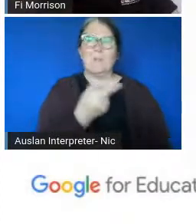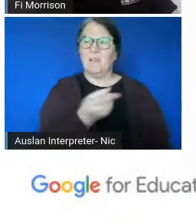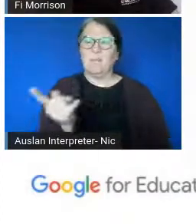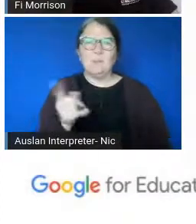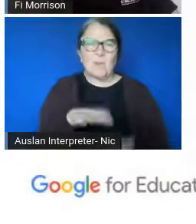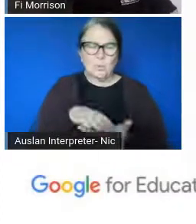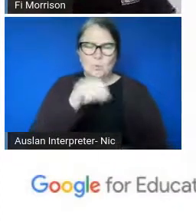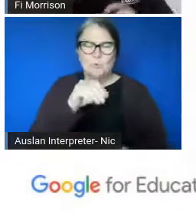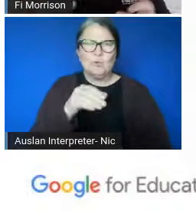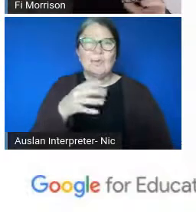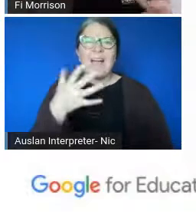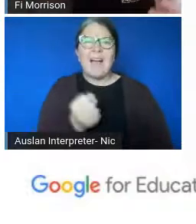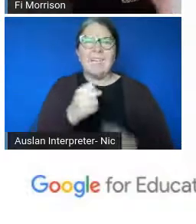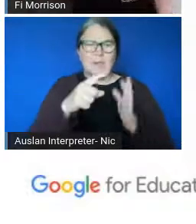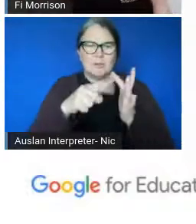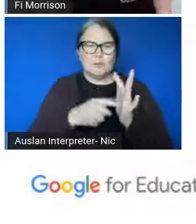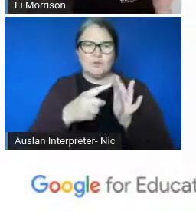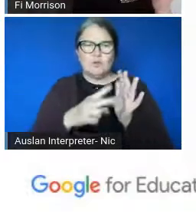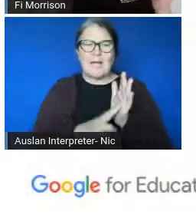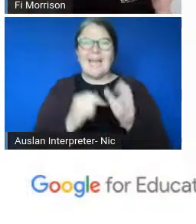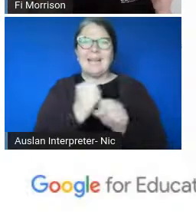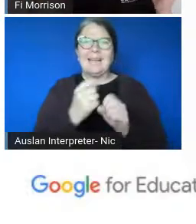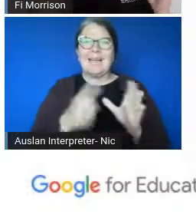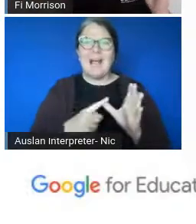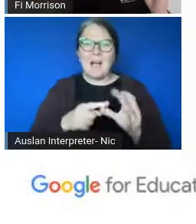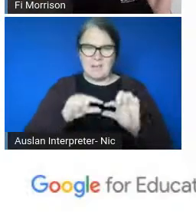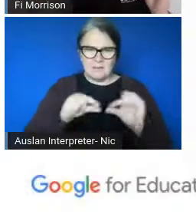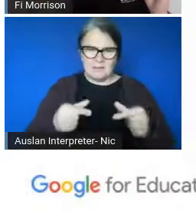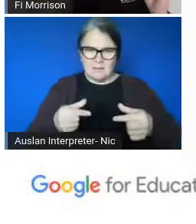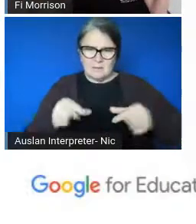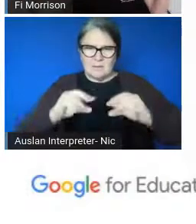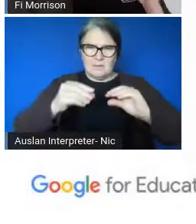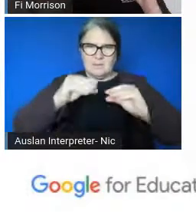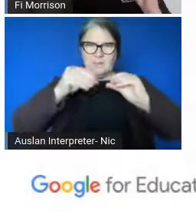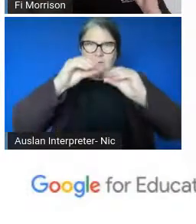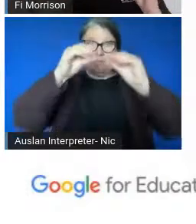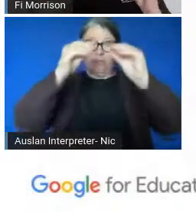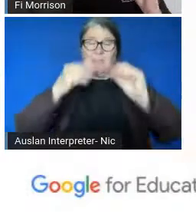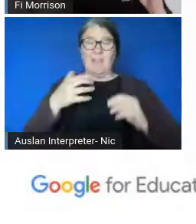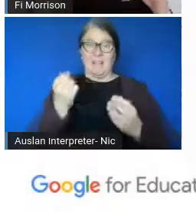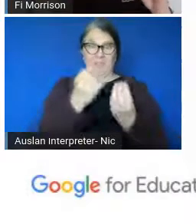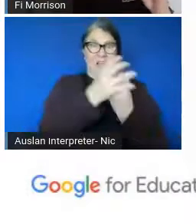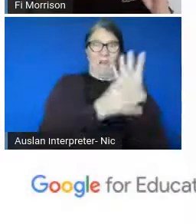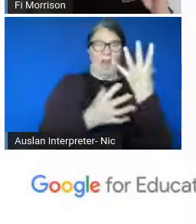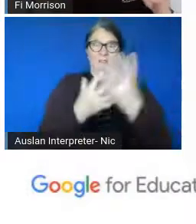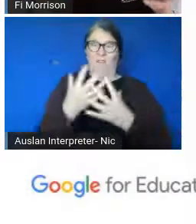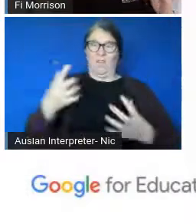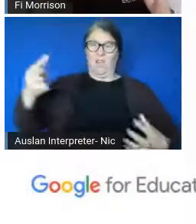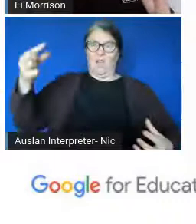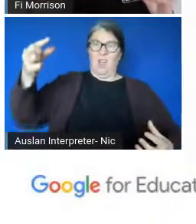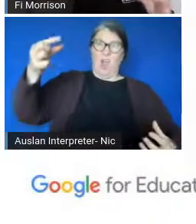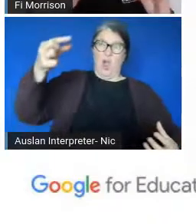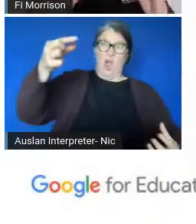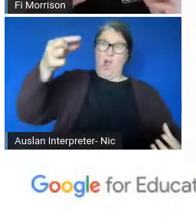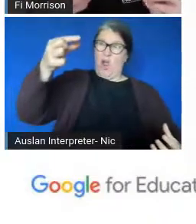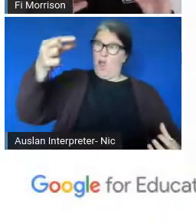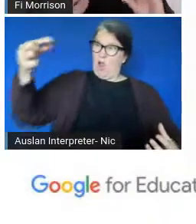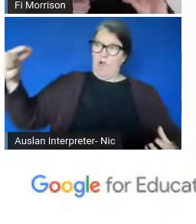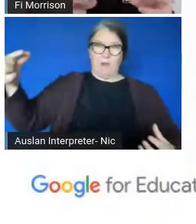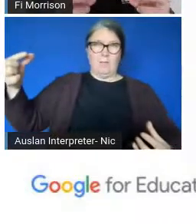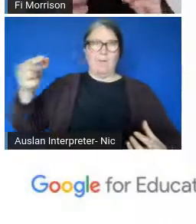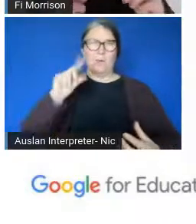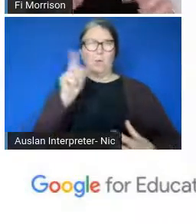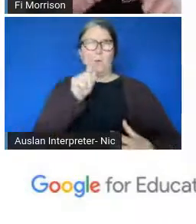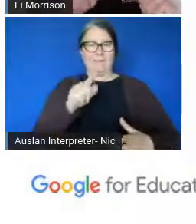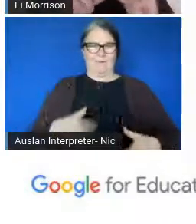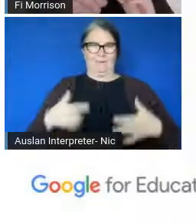had the Jenga tower and they had some gloves on. So what is it like to do Jenga when you've got low mobility in your